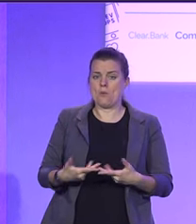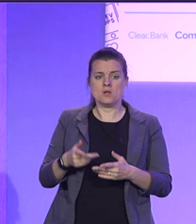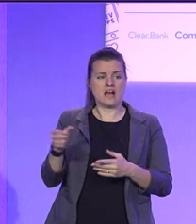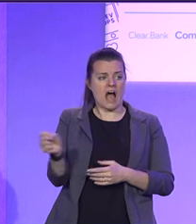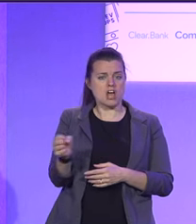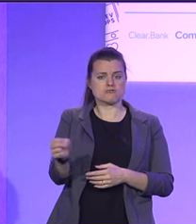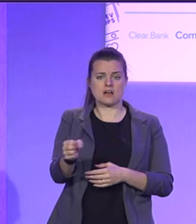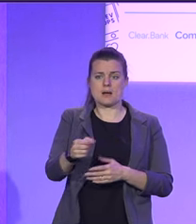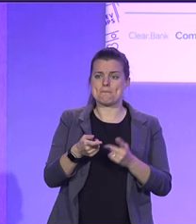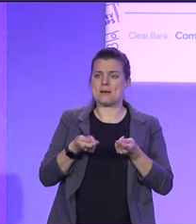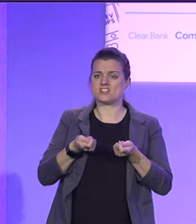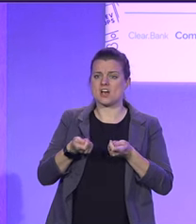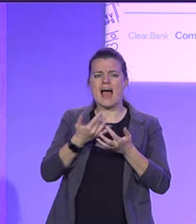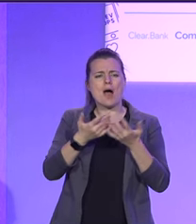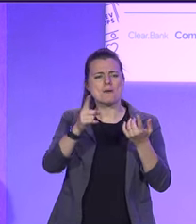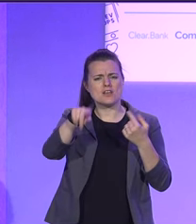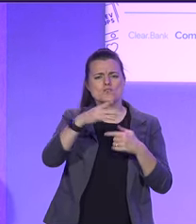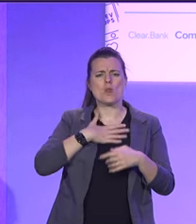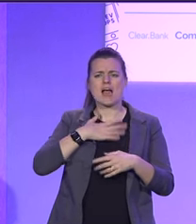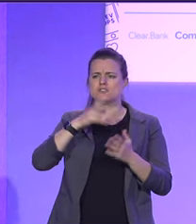How many of you liked looking at CVs?